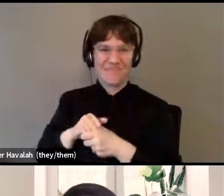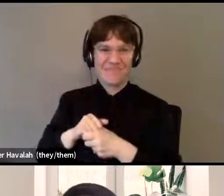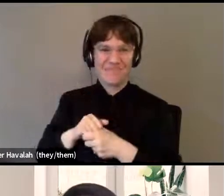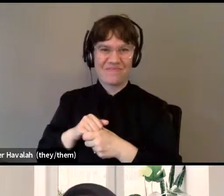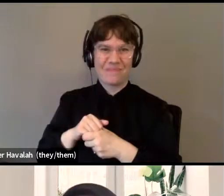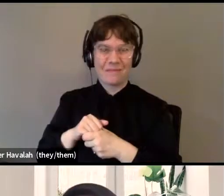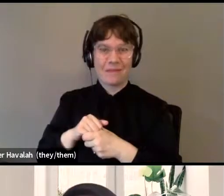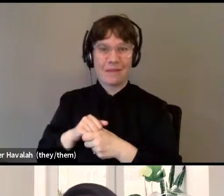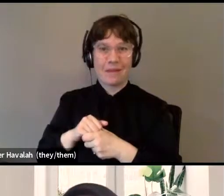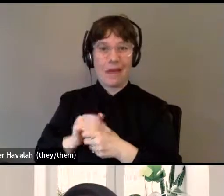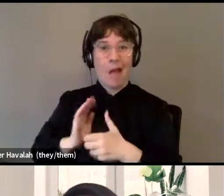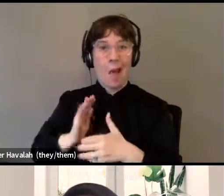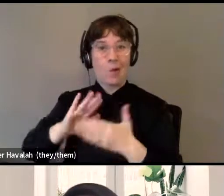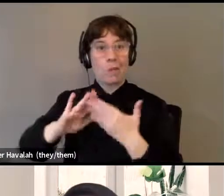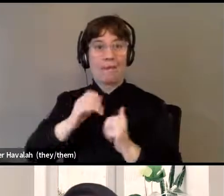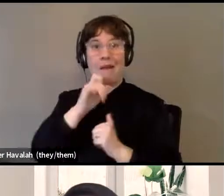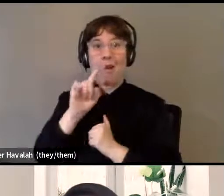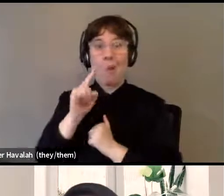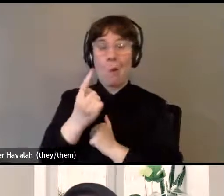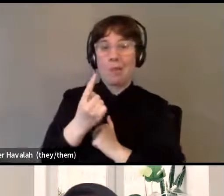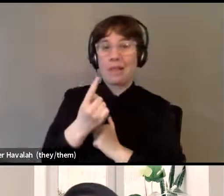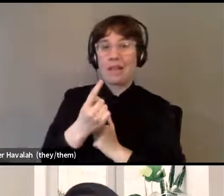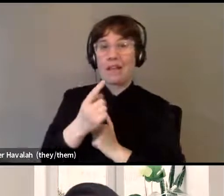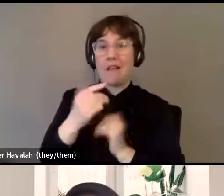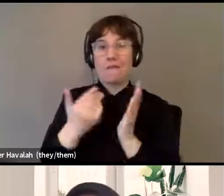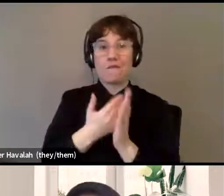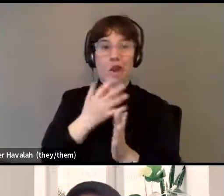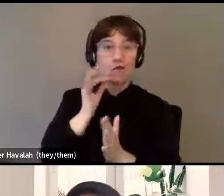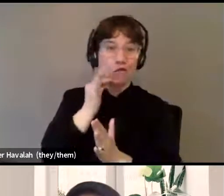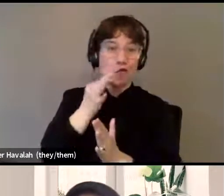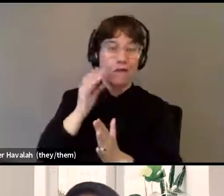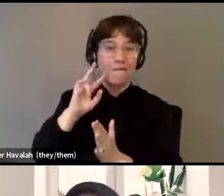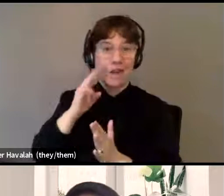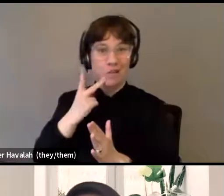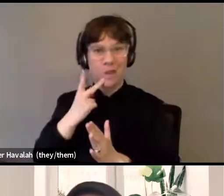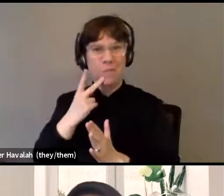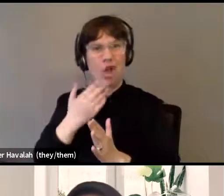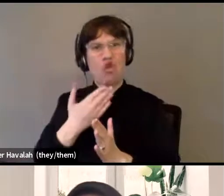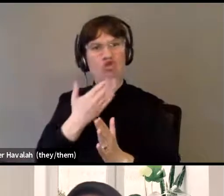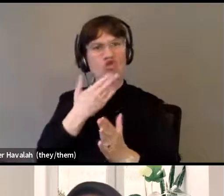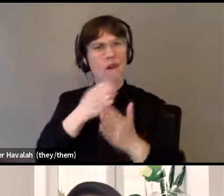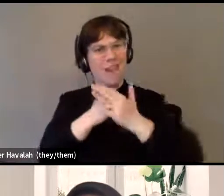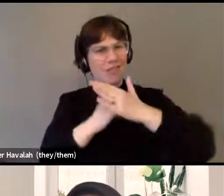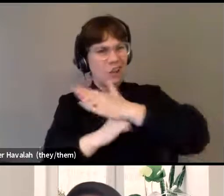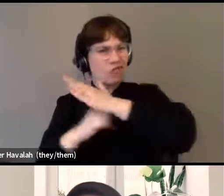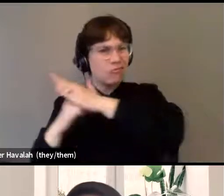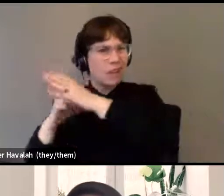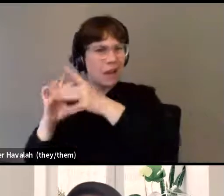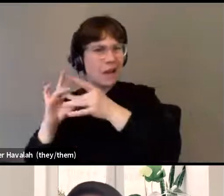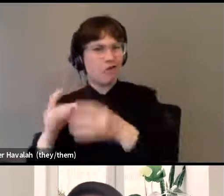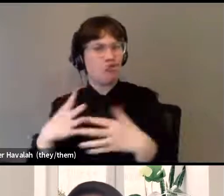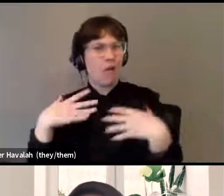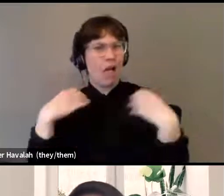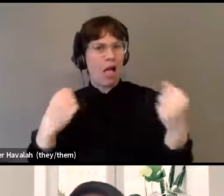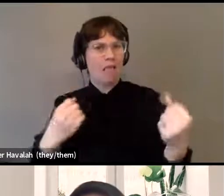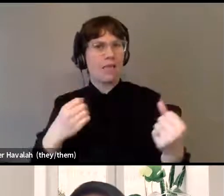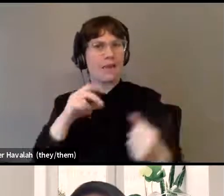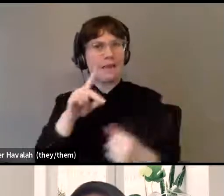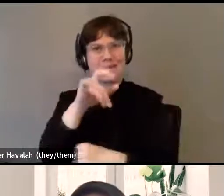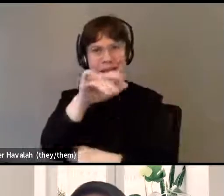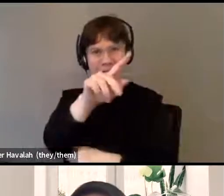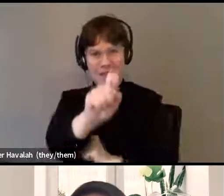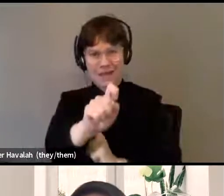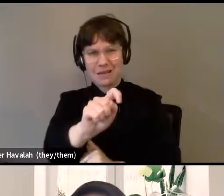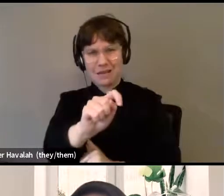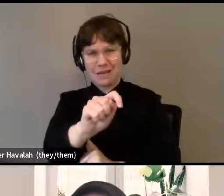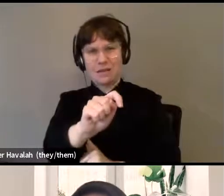Our communities need not just fresh fruits and vegetables. Obviously, they're like such a good foundation for a healthy diet. When you put those in, there's just less room for the